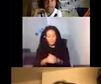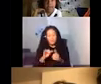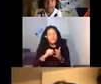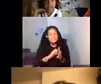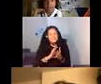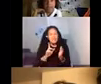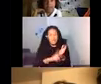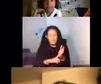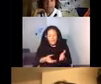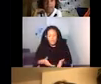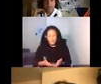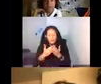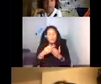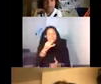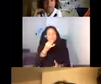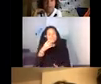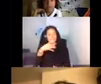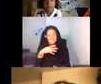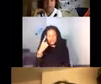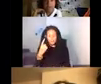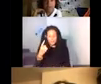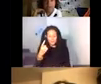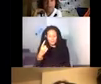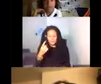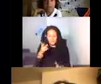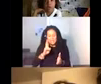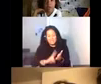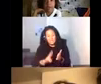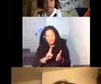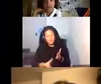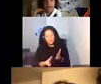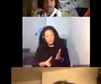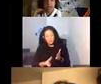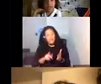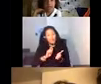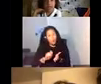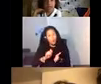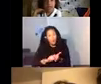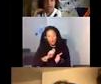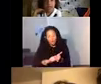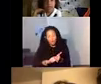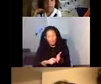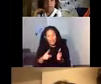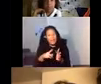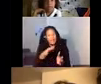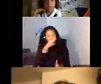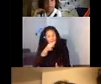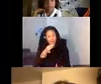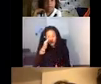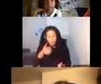Lee, born 1791, naturalist and author. Eliza Flower,